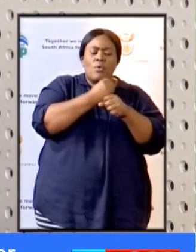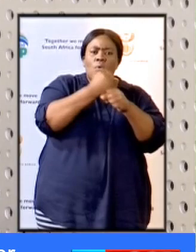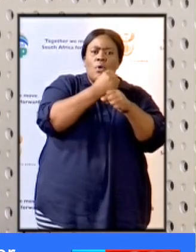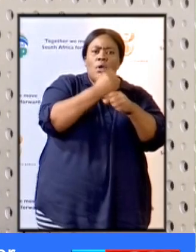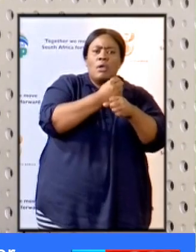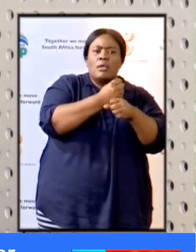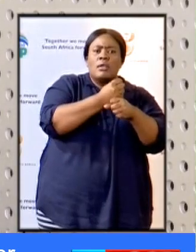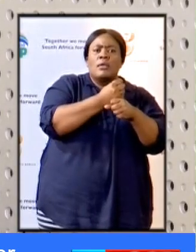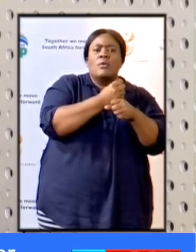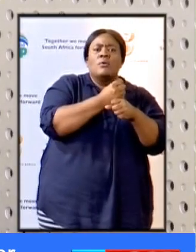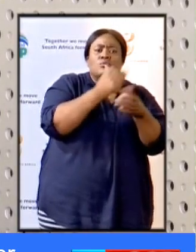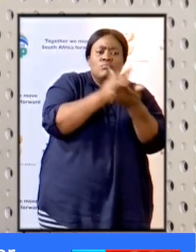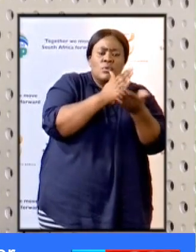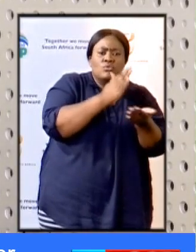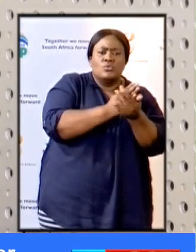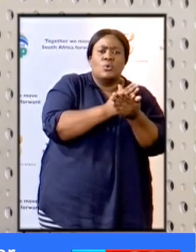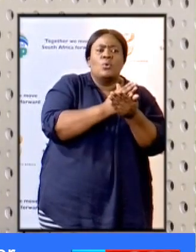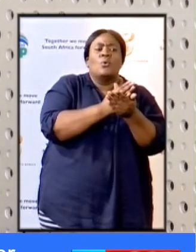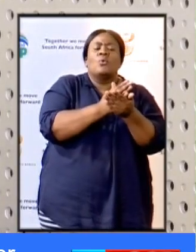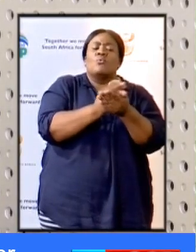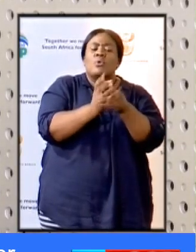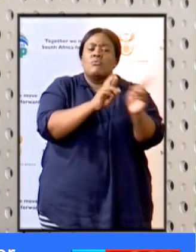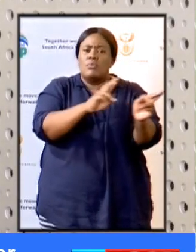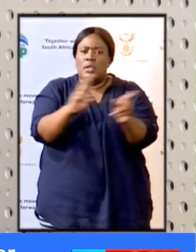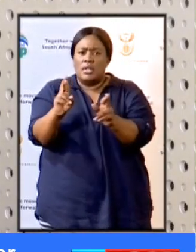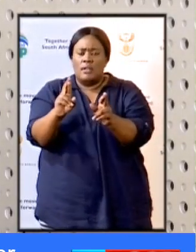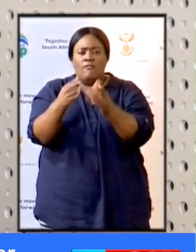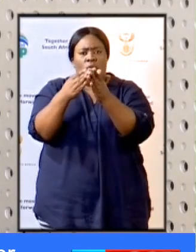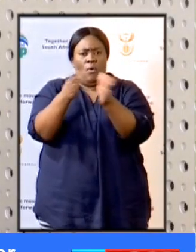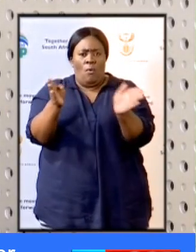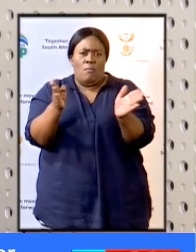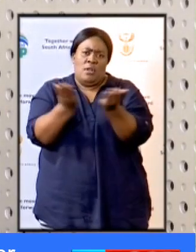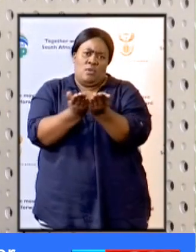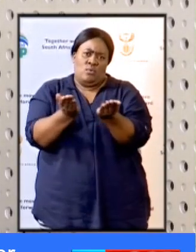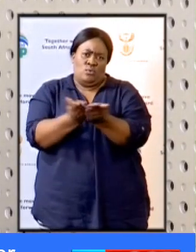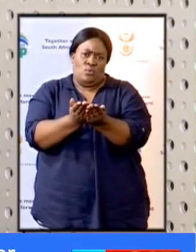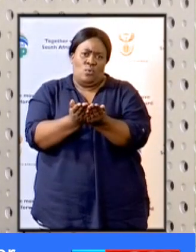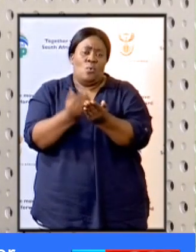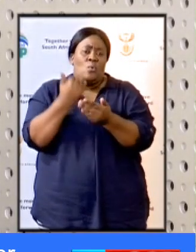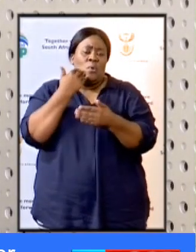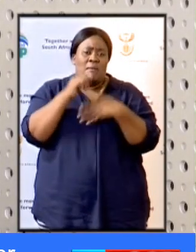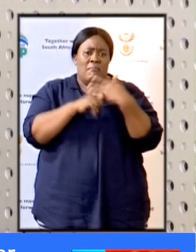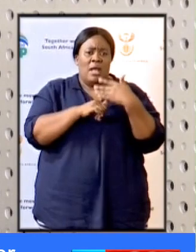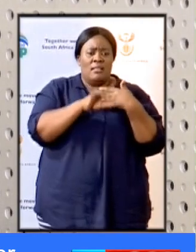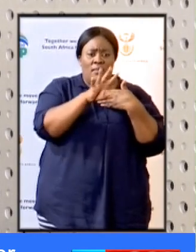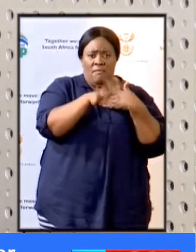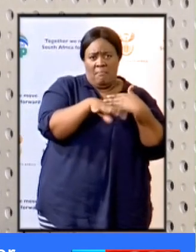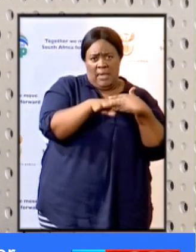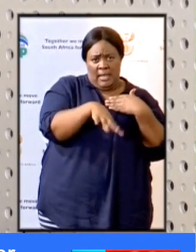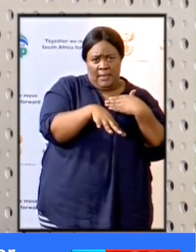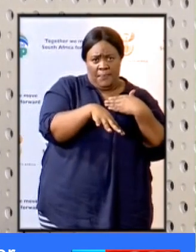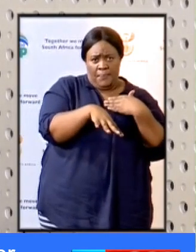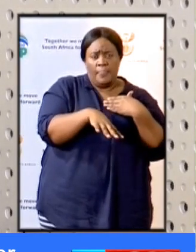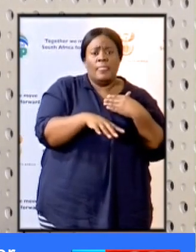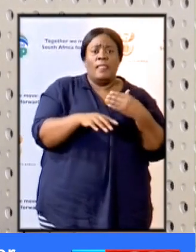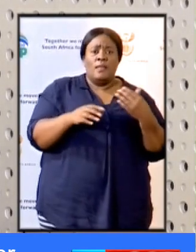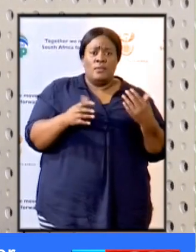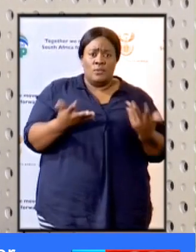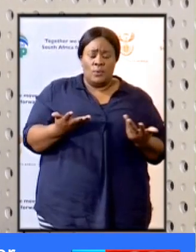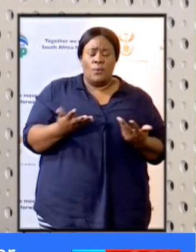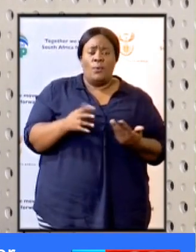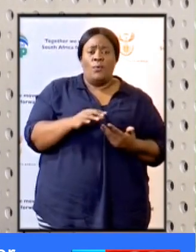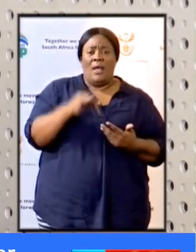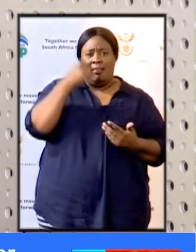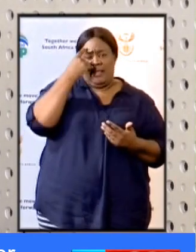for the opening of schools. So I want to thank our partners, and it is a view that I think from this crisis we're gaining a